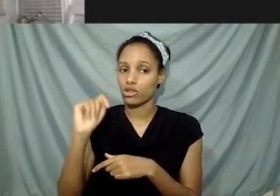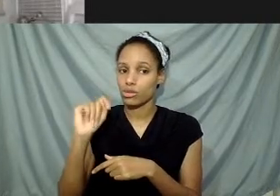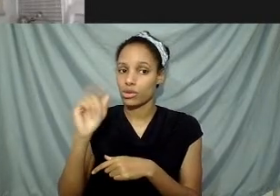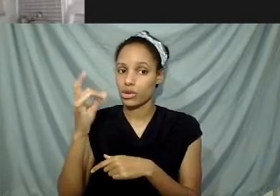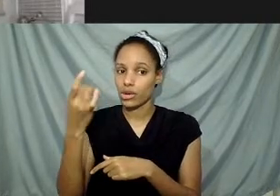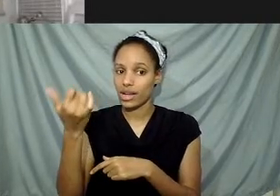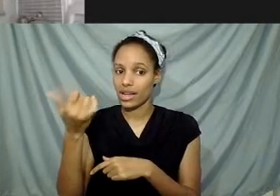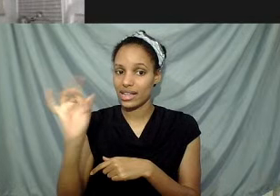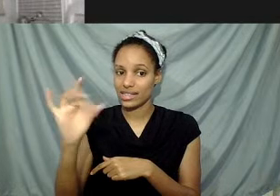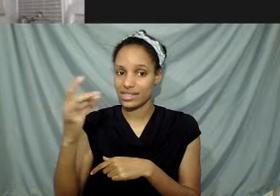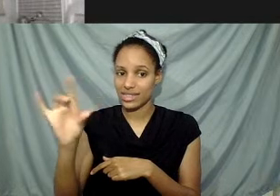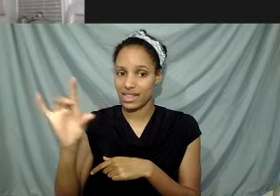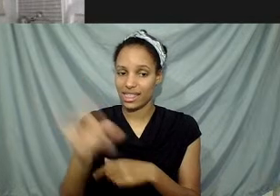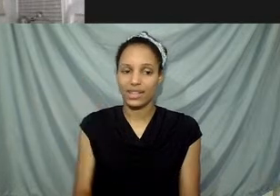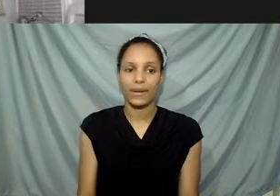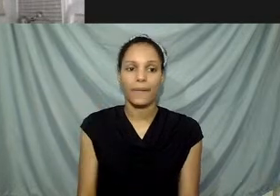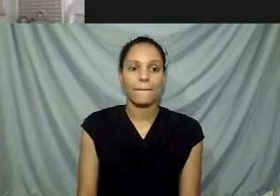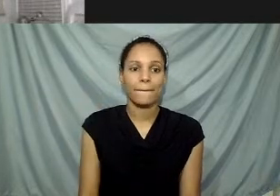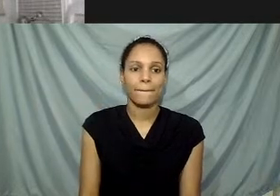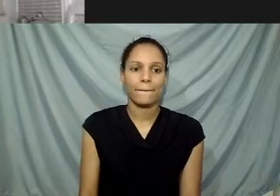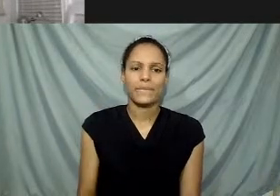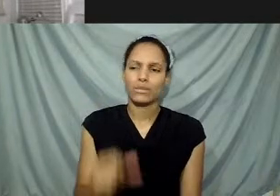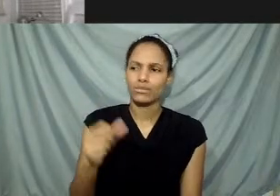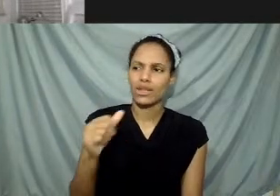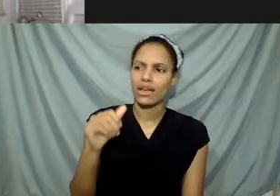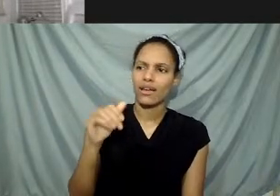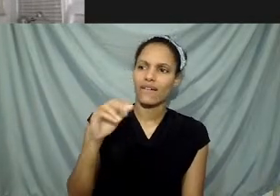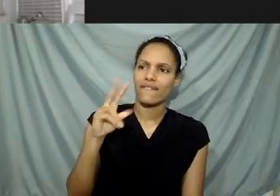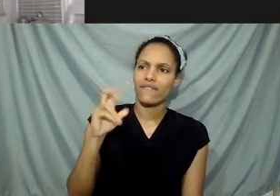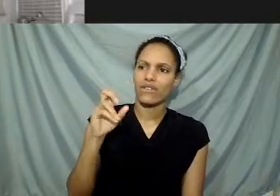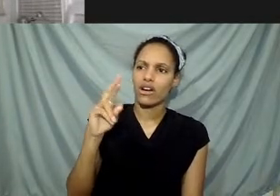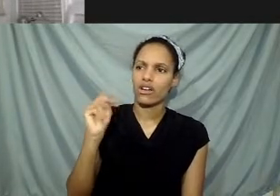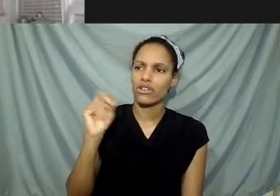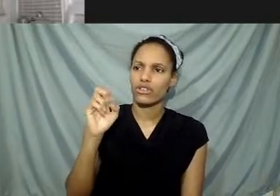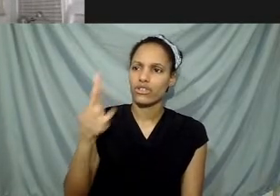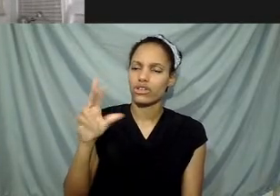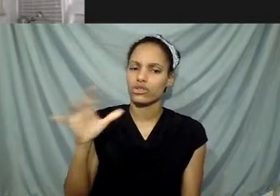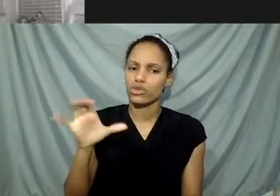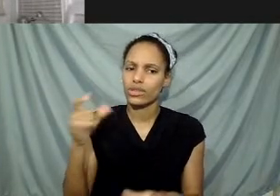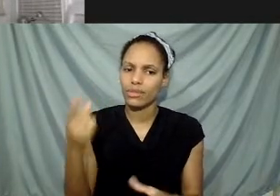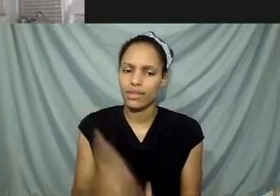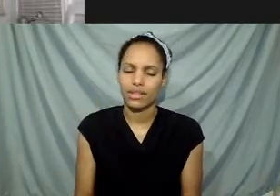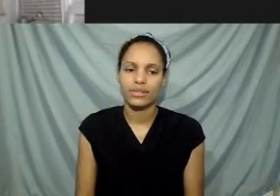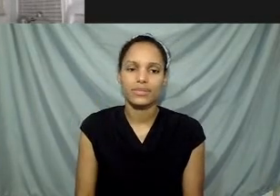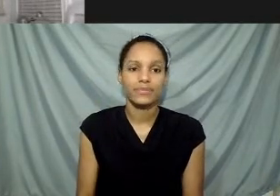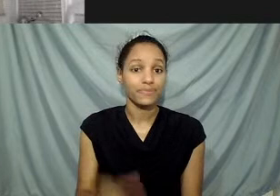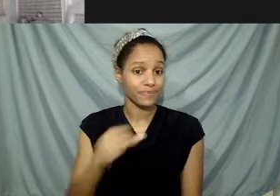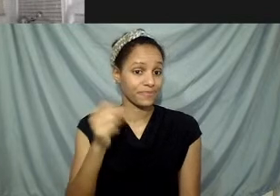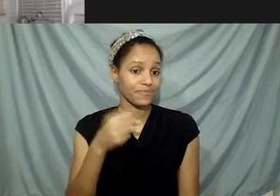Yeah. Yes. The Barnard is doing something. That's right. Yes. And so that's the main.